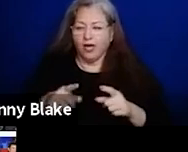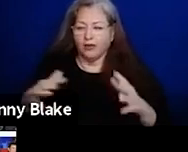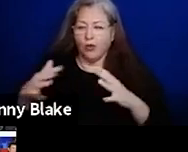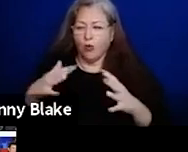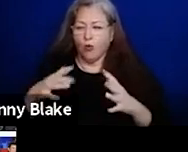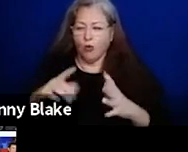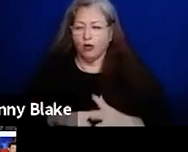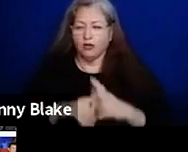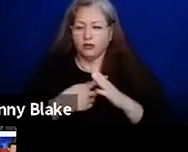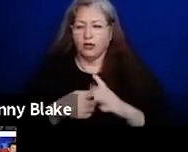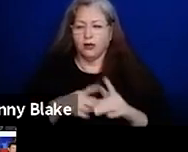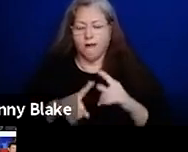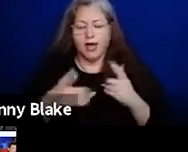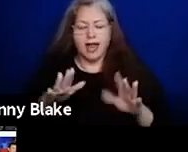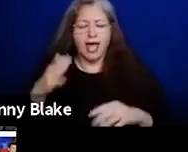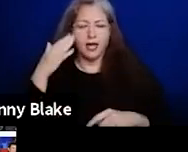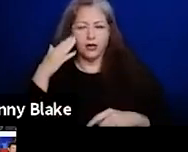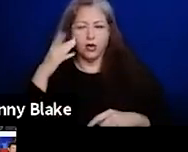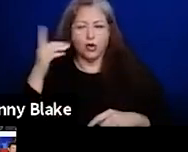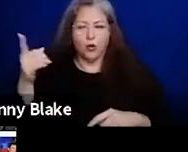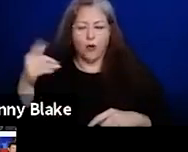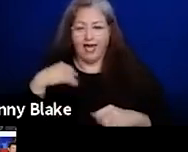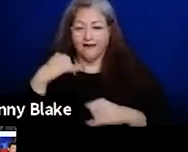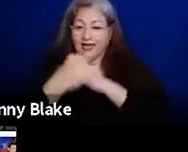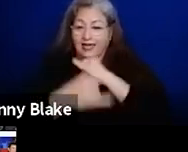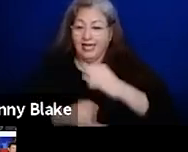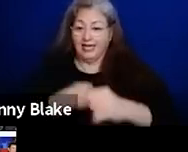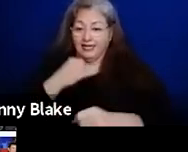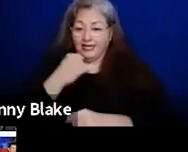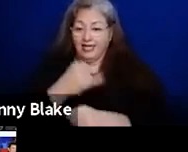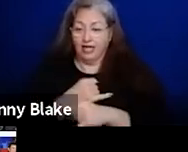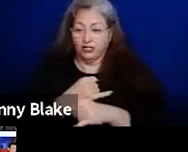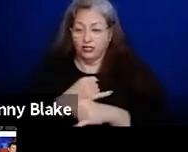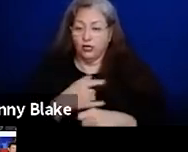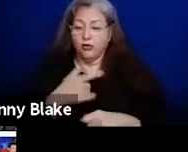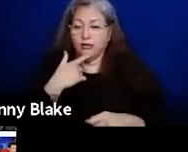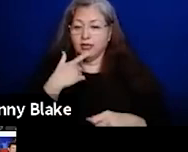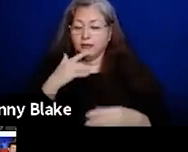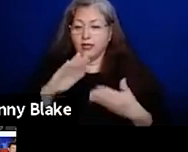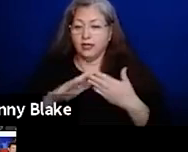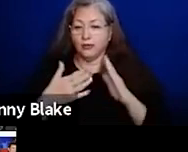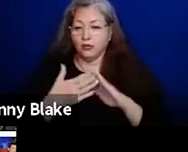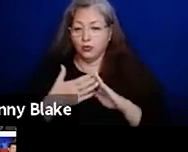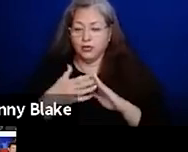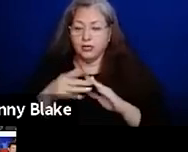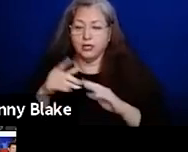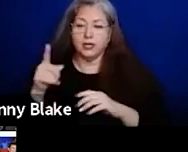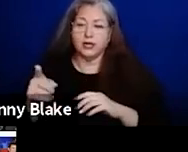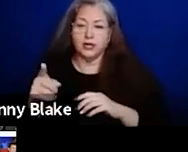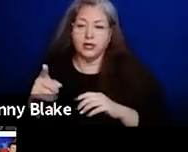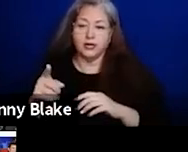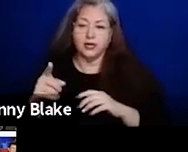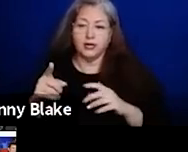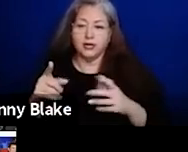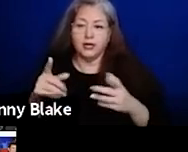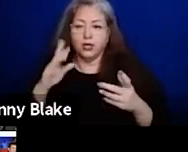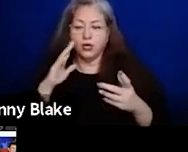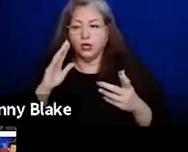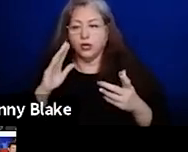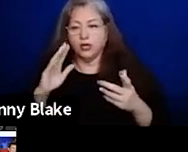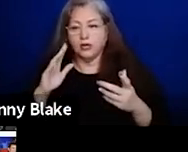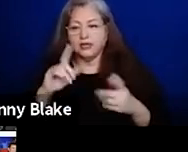But I know that there is internationally a lesbian community, which then, you know, you sort of feel part of a